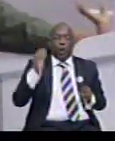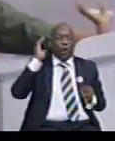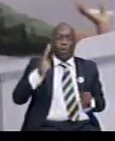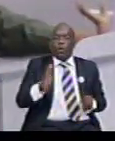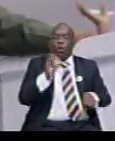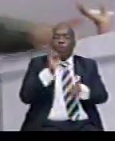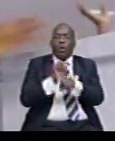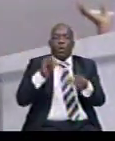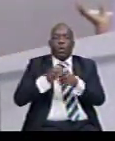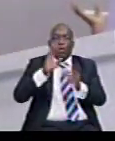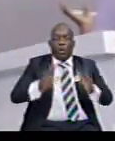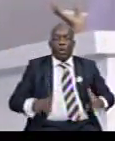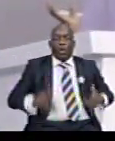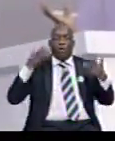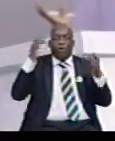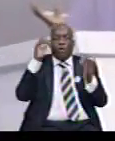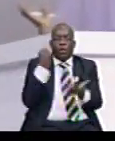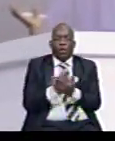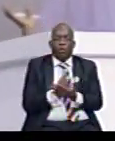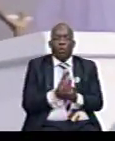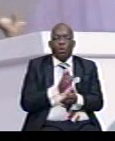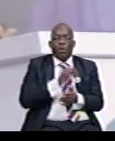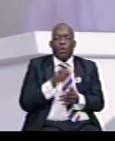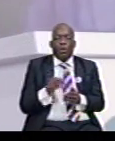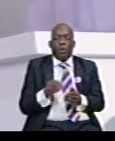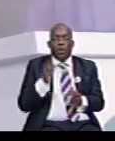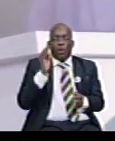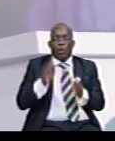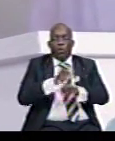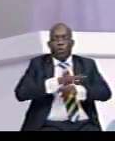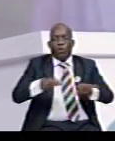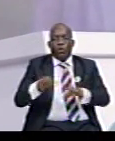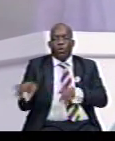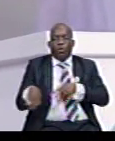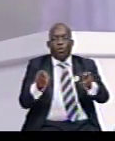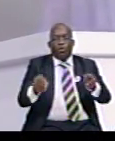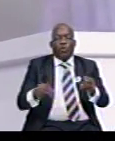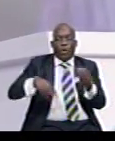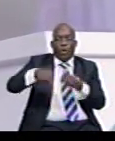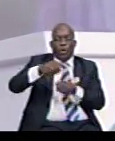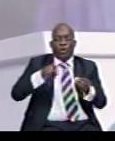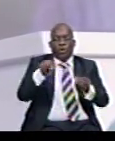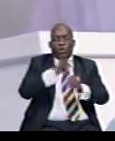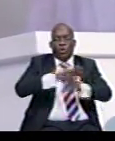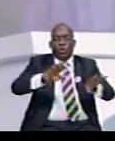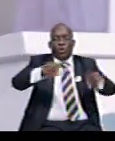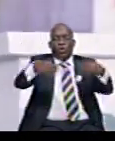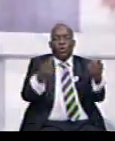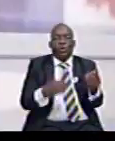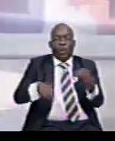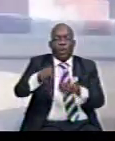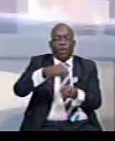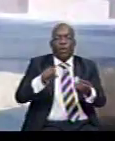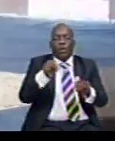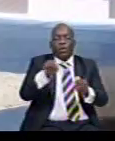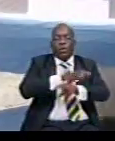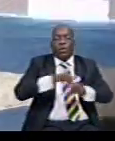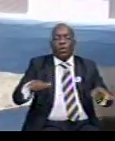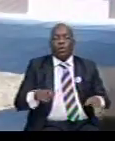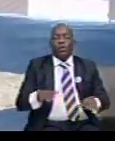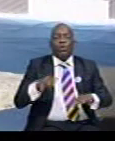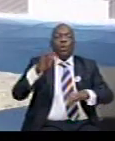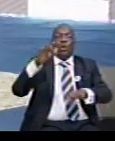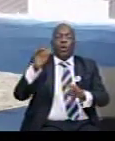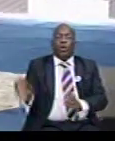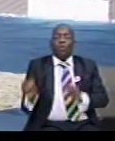life. But if you don't move around, if you don't go around, if you don't lay that gentle hand